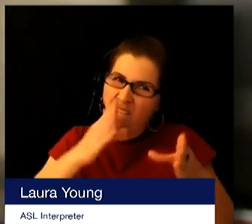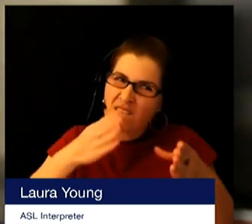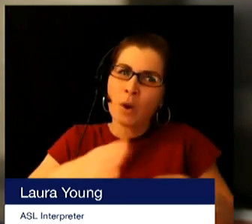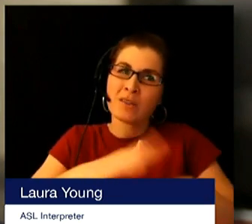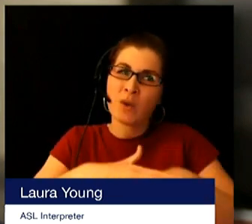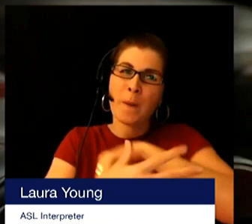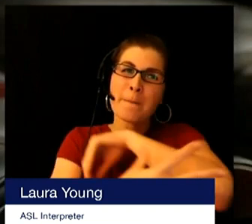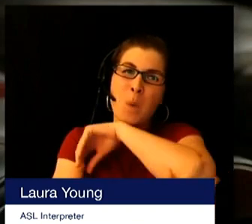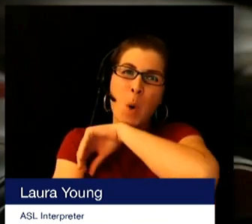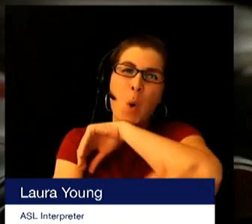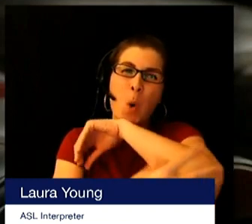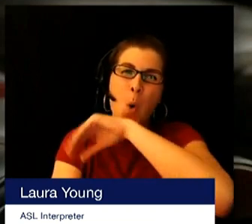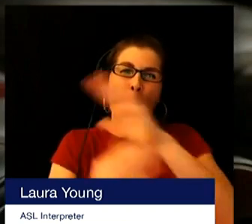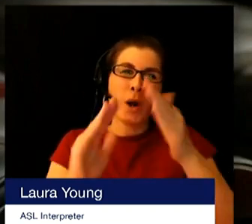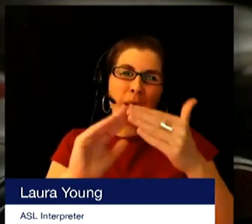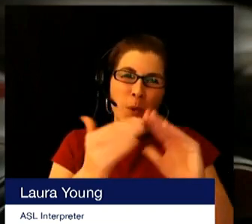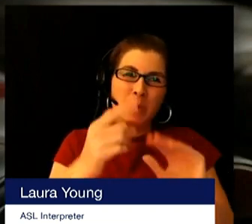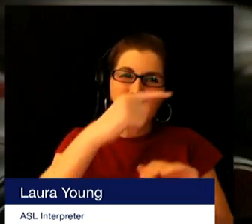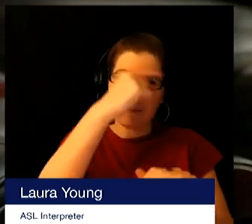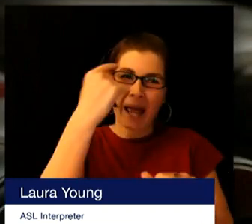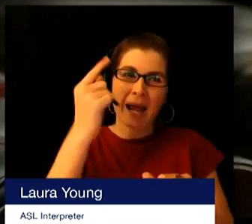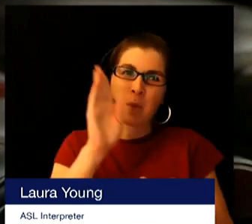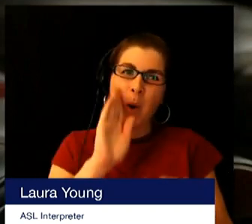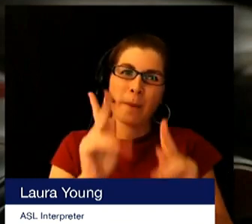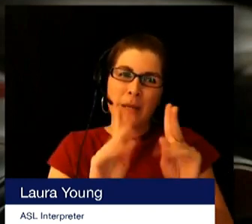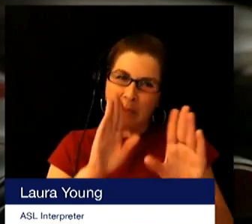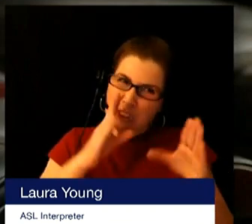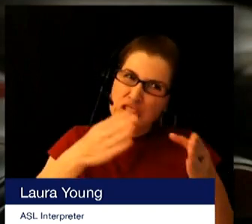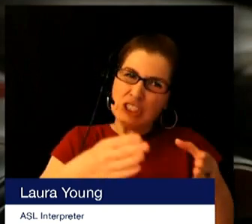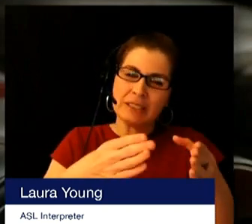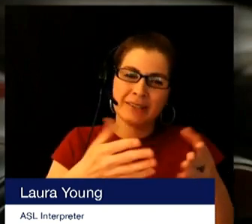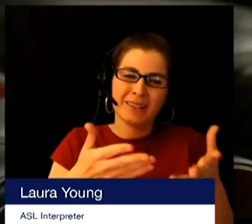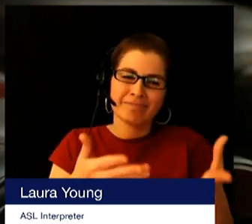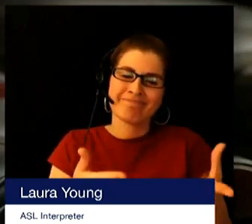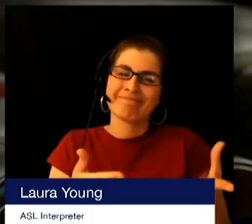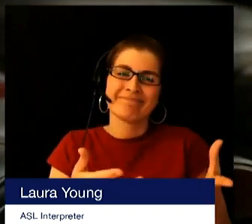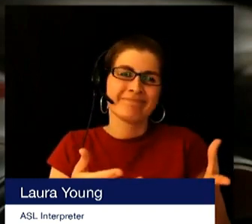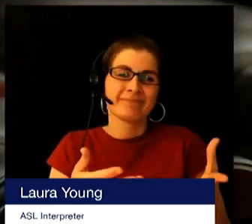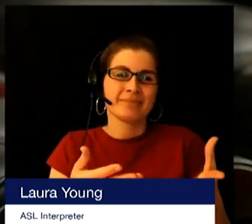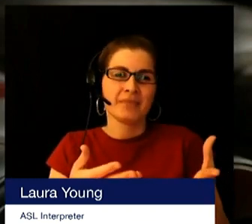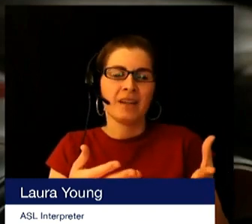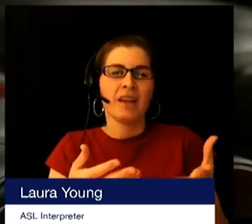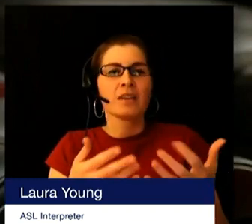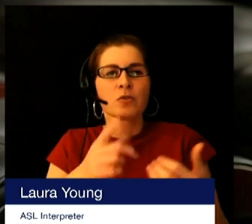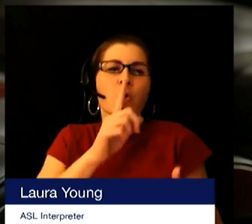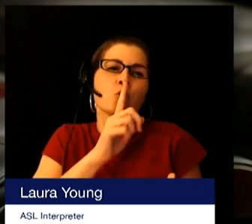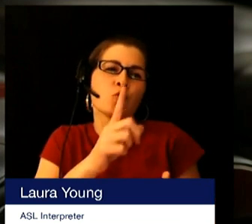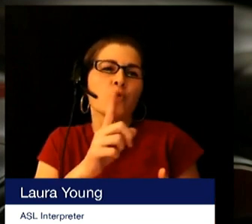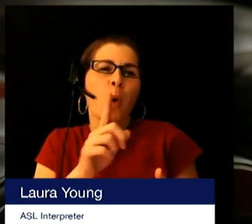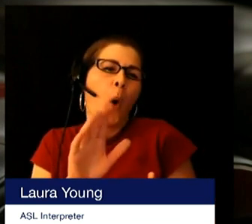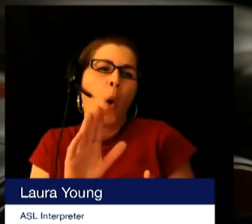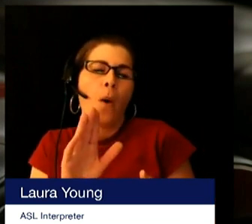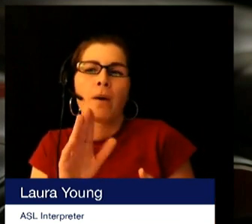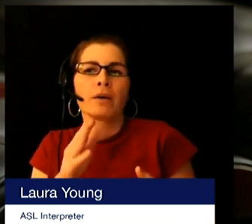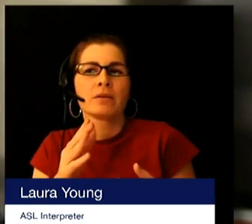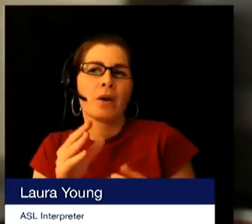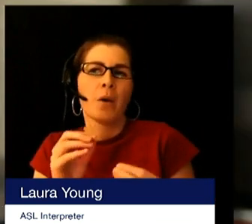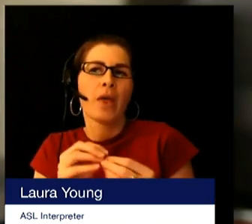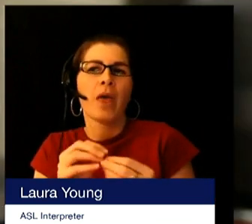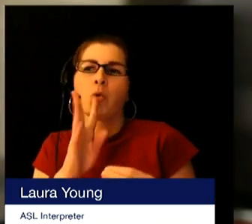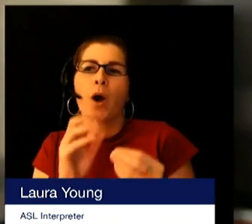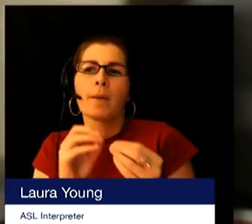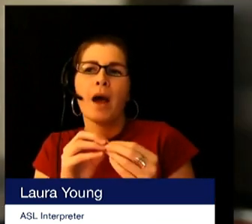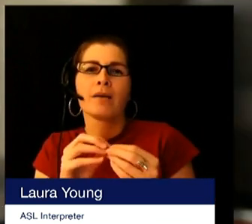brown people. So it's certainly more palatable to talk about nonviolent drug offenders. That's the low-hanging fruit.